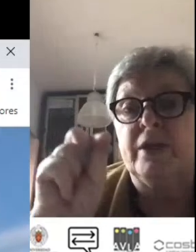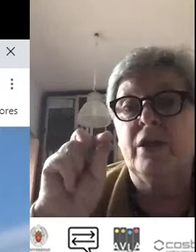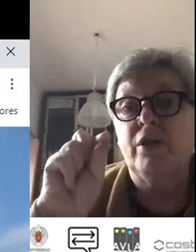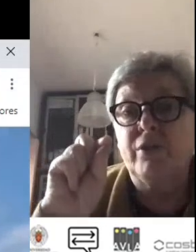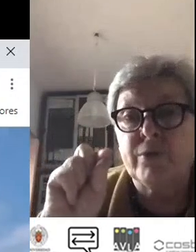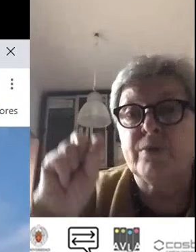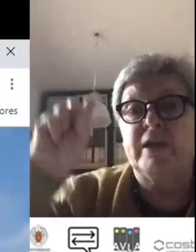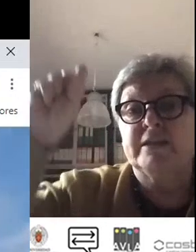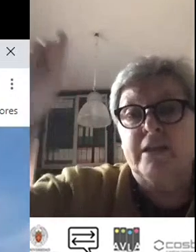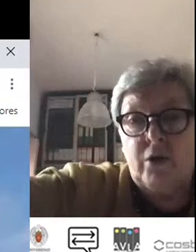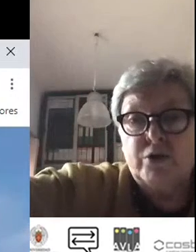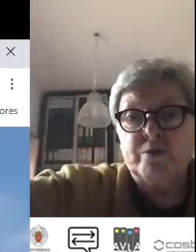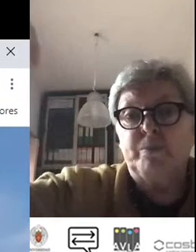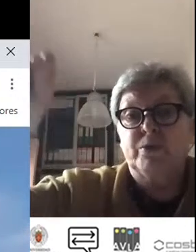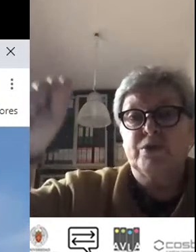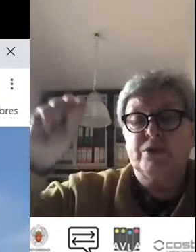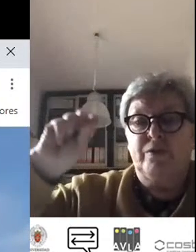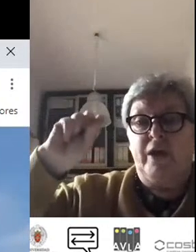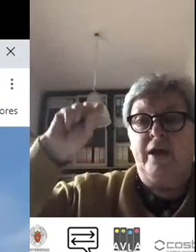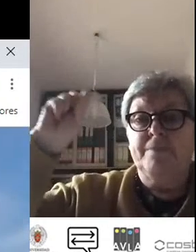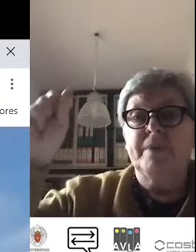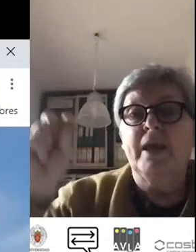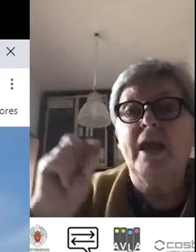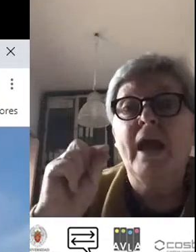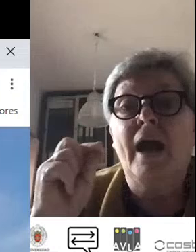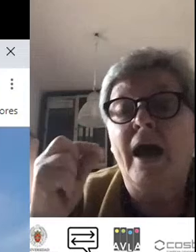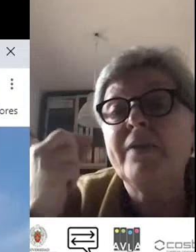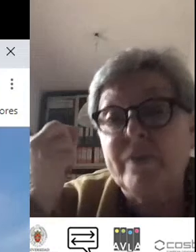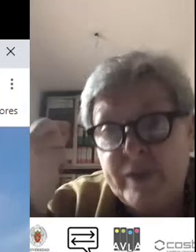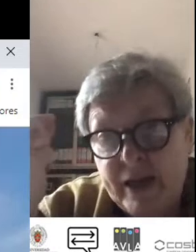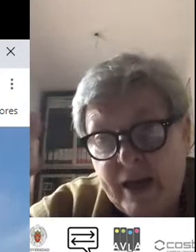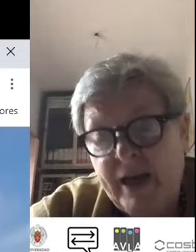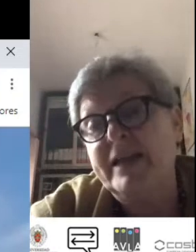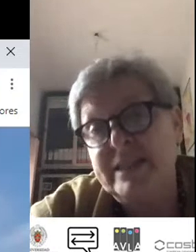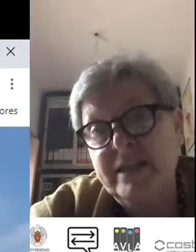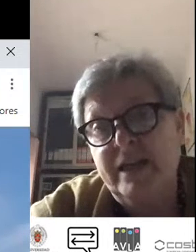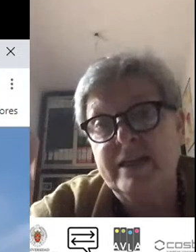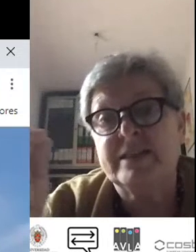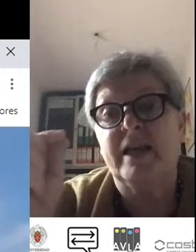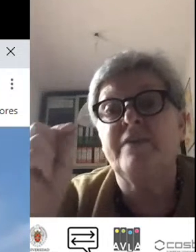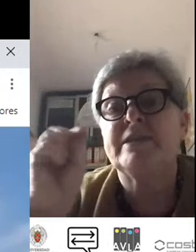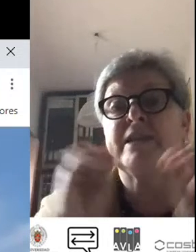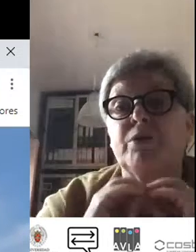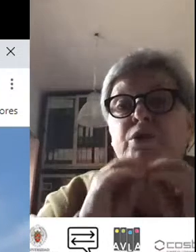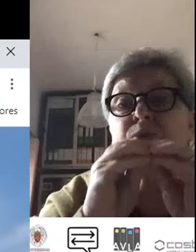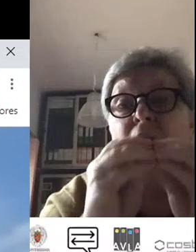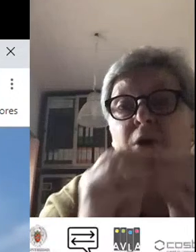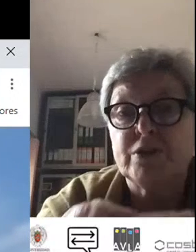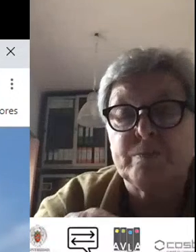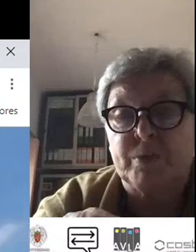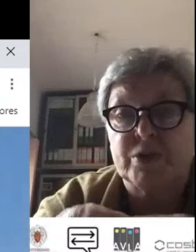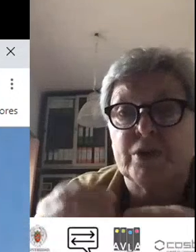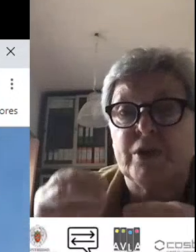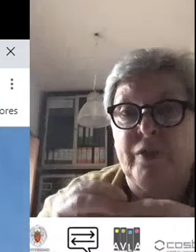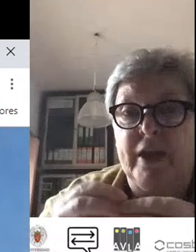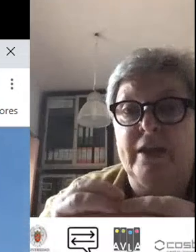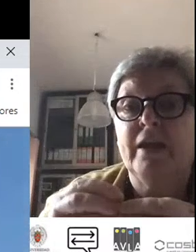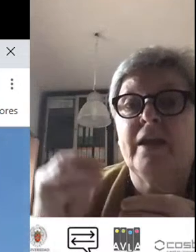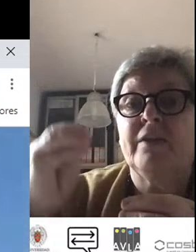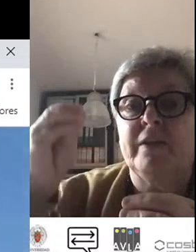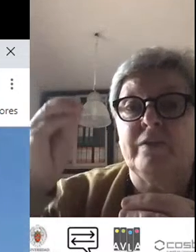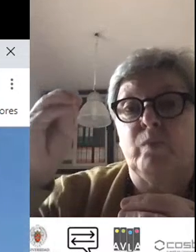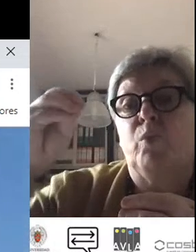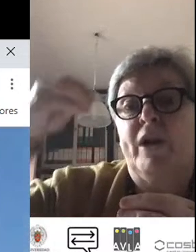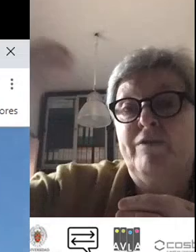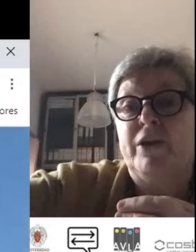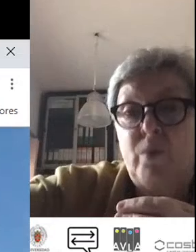story through the little hotspots there. And the idea is that every time you go to a hotspot, then